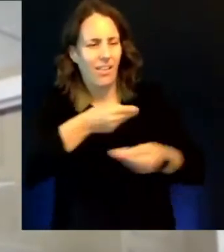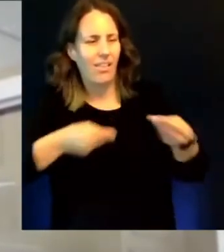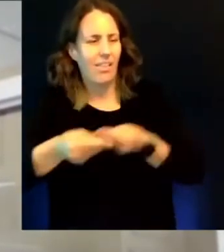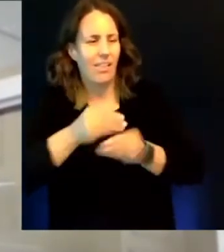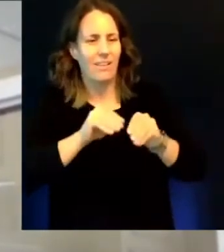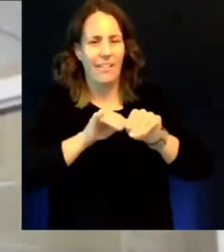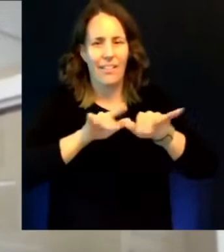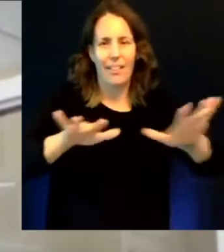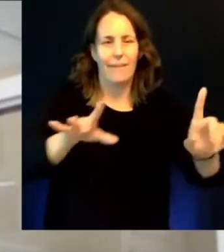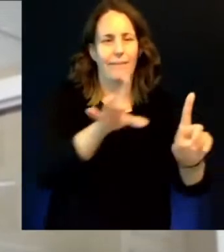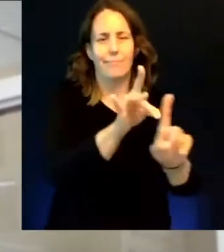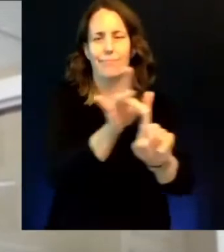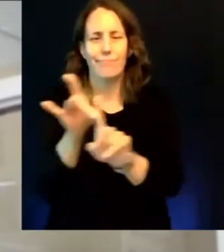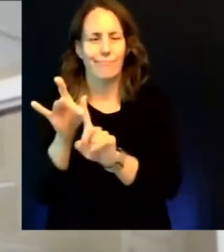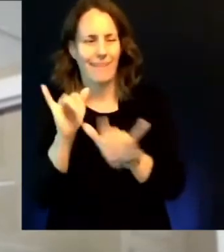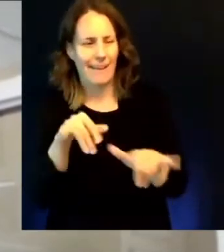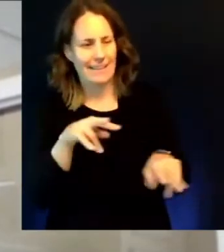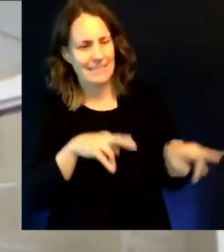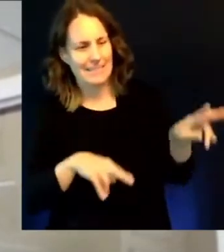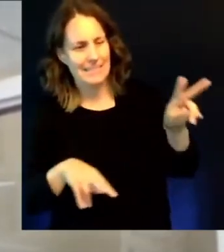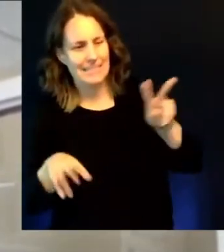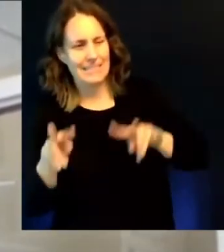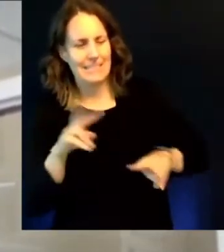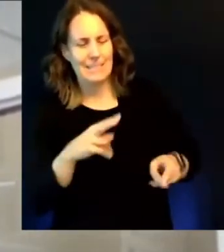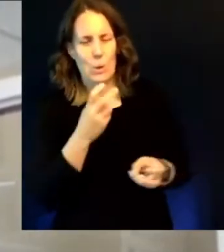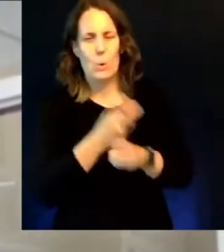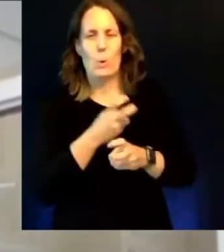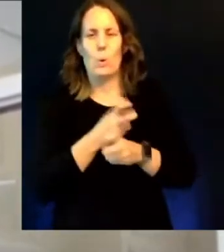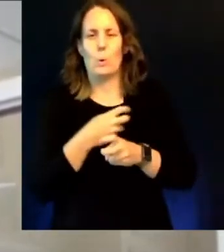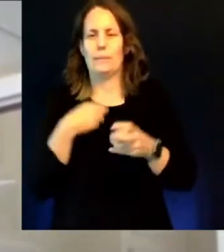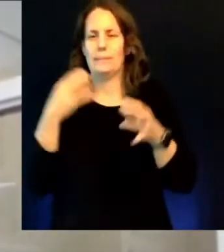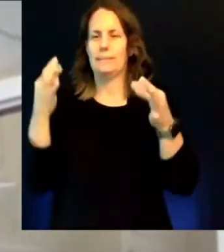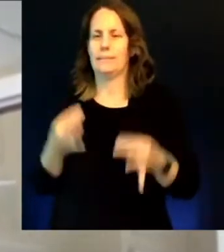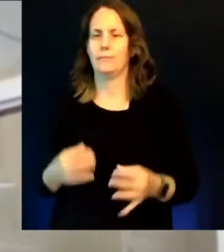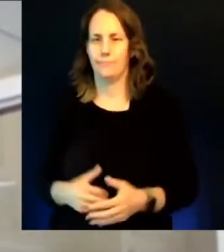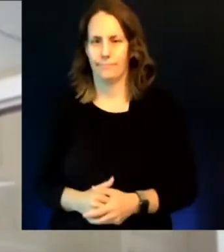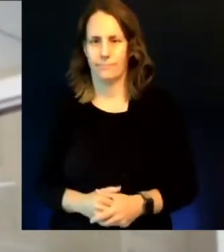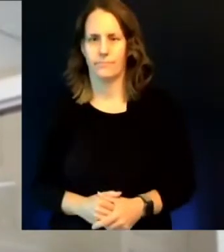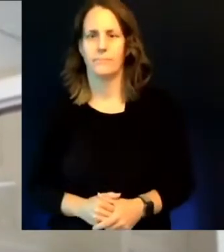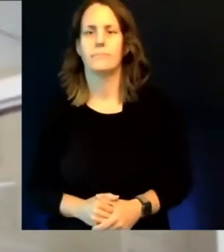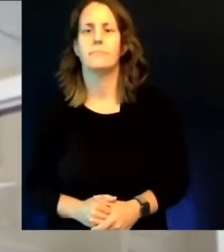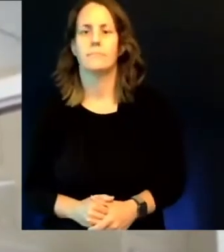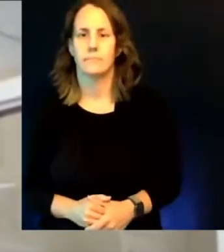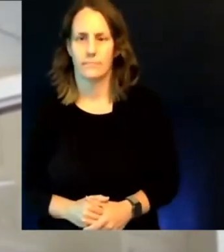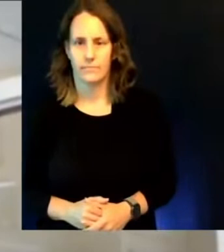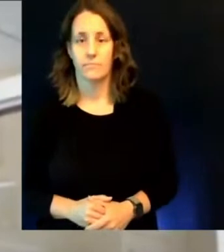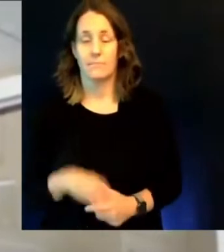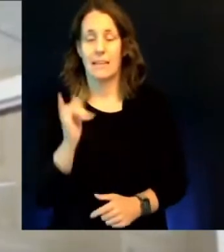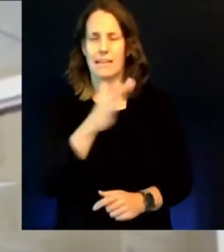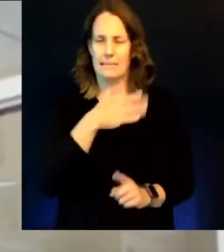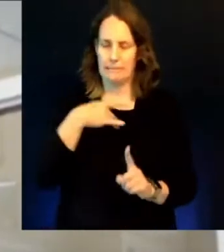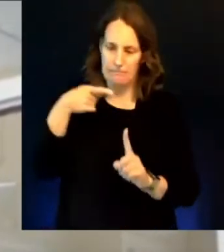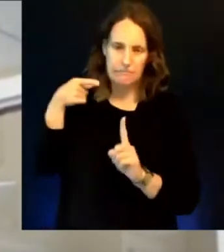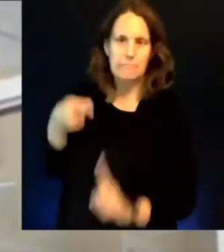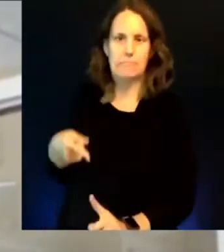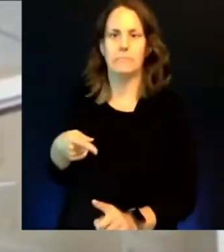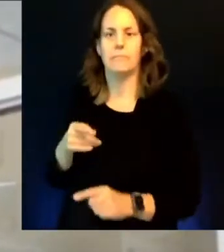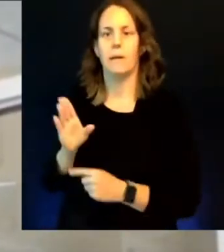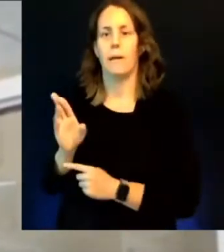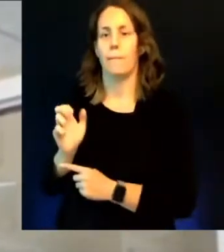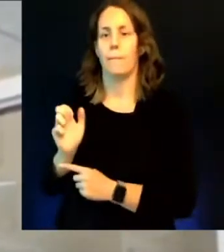people happen. The risk is dramatically lower in vaccinated people than in unvaccinated people, and